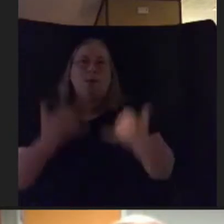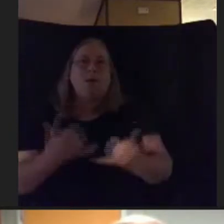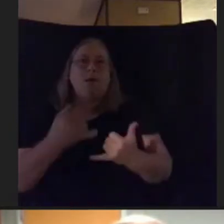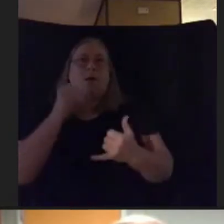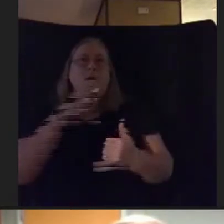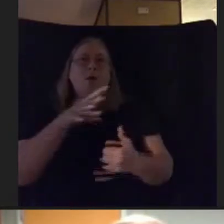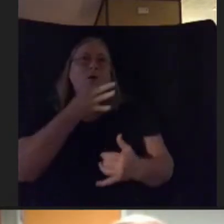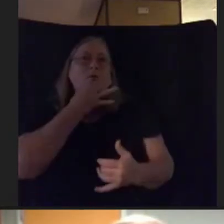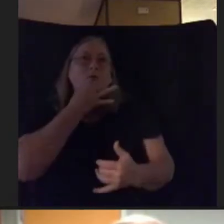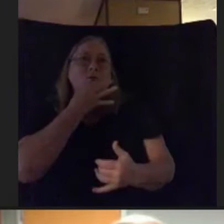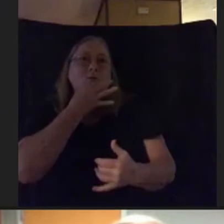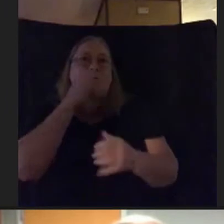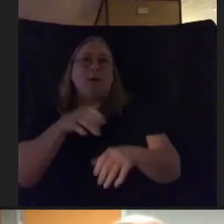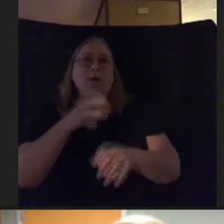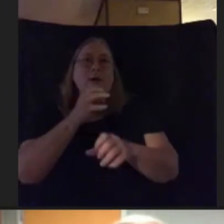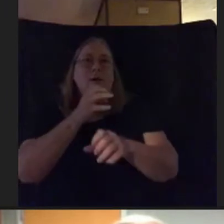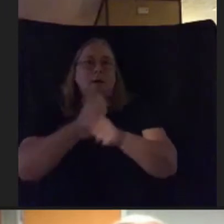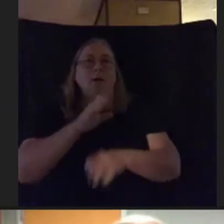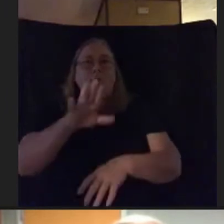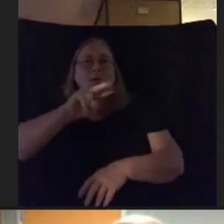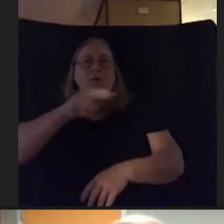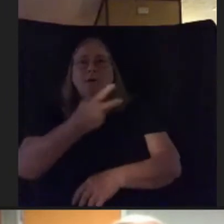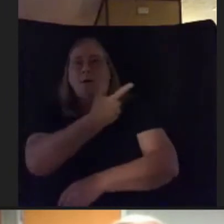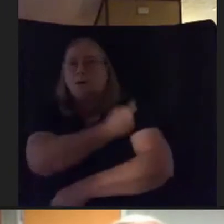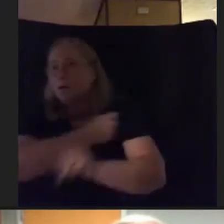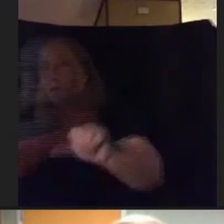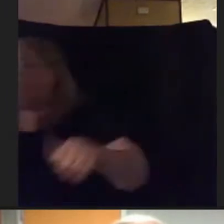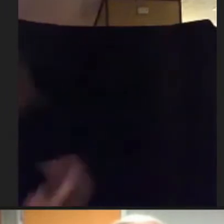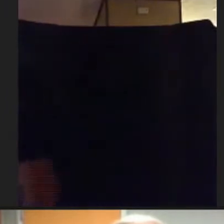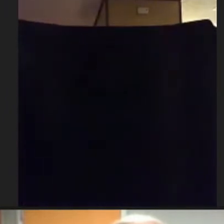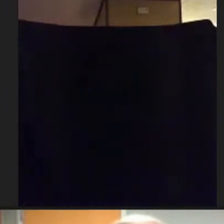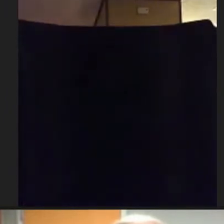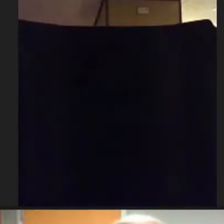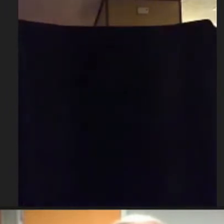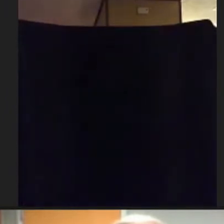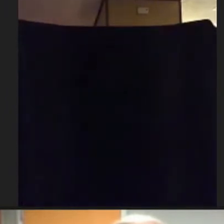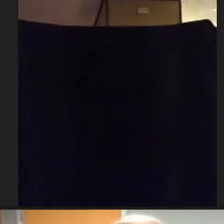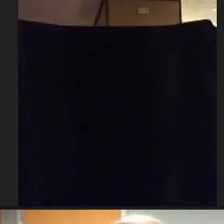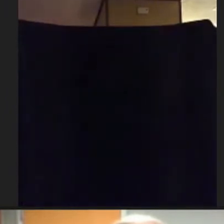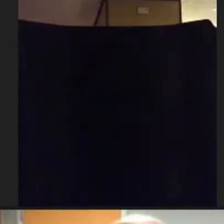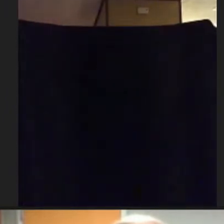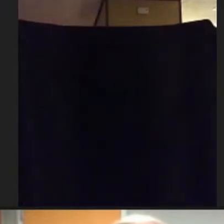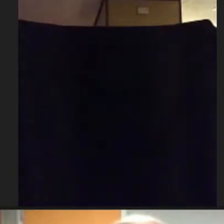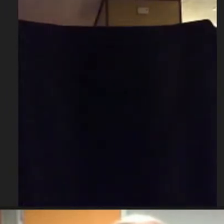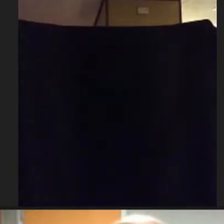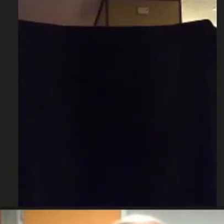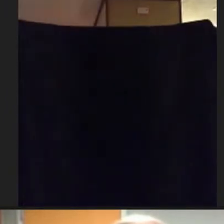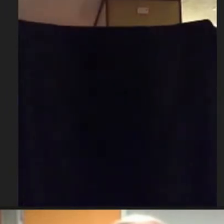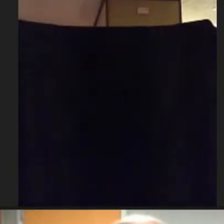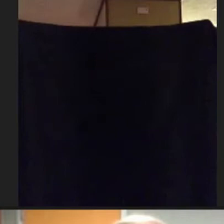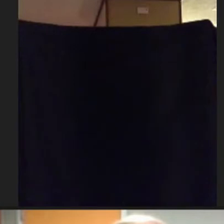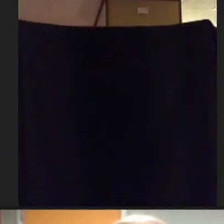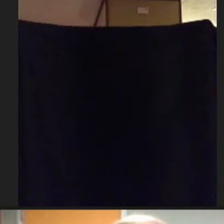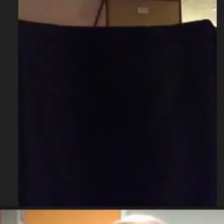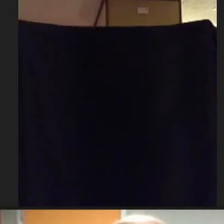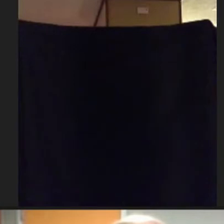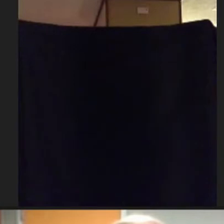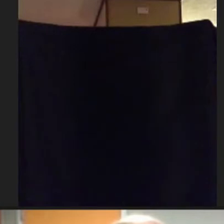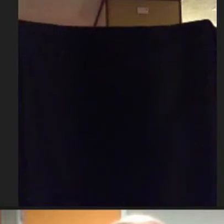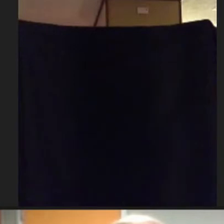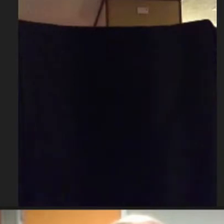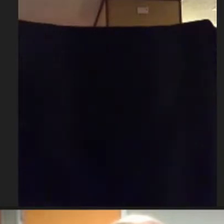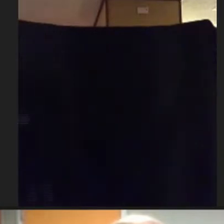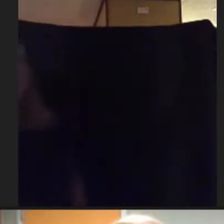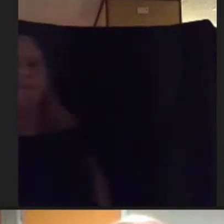to make sure that we can get you that dose. The other thing is we will be opening up additional appointments throughout the month of February as we have additional visibility